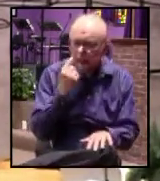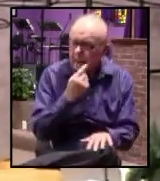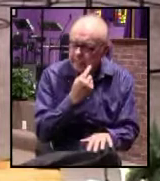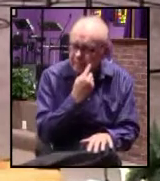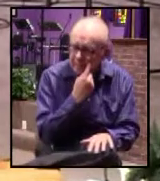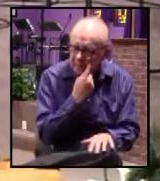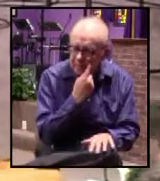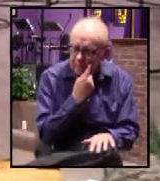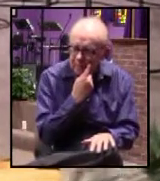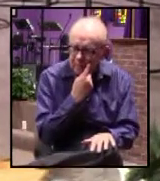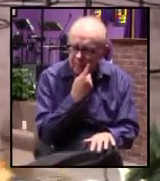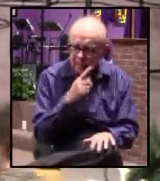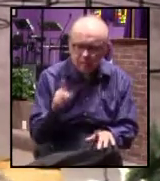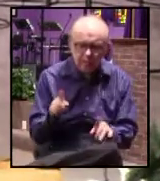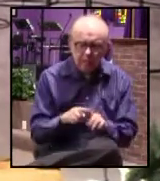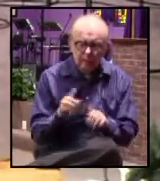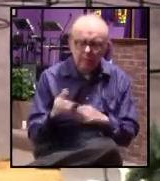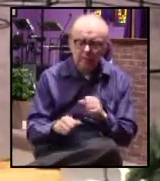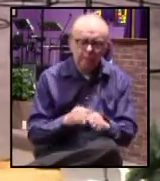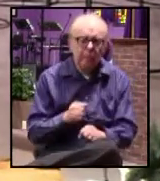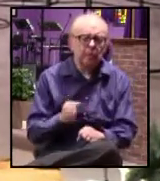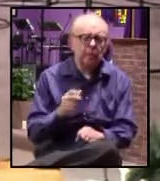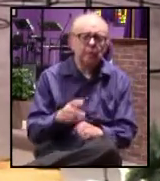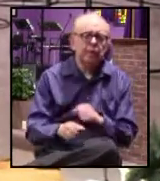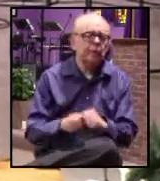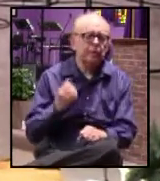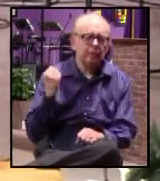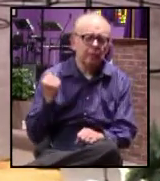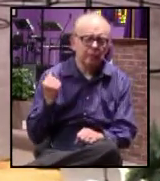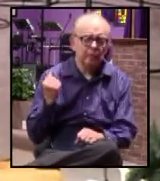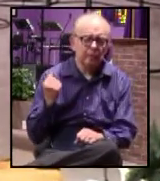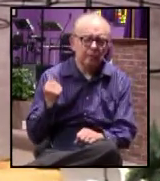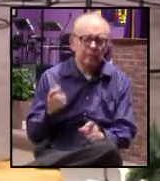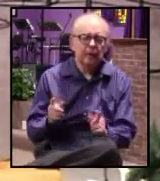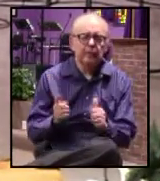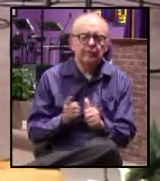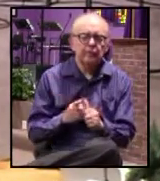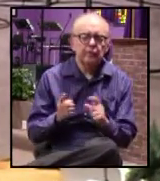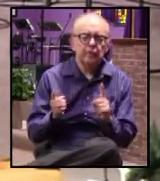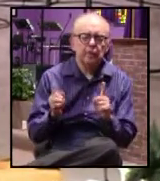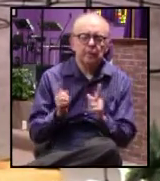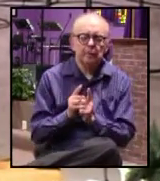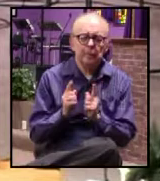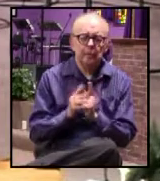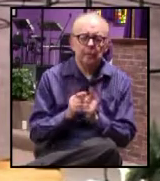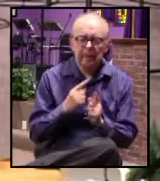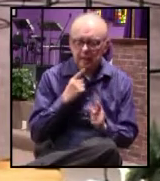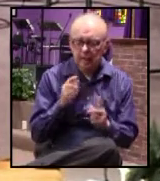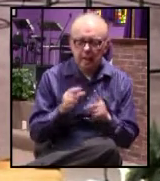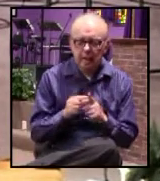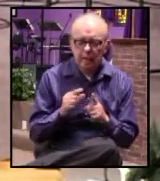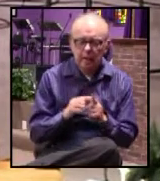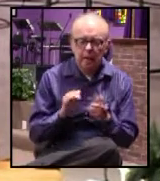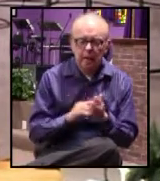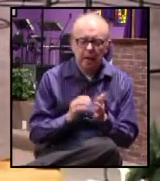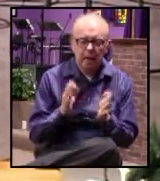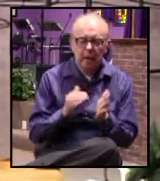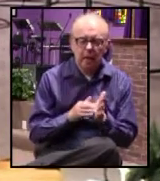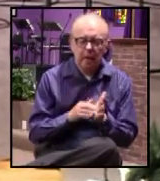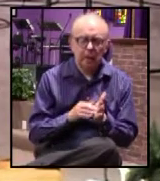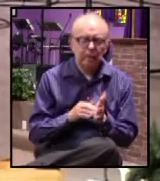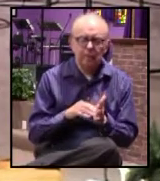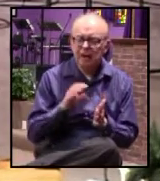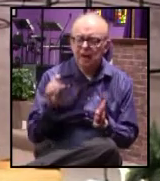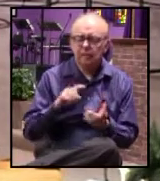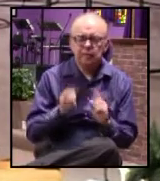eyes, much like he had done over 3 years ago when they first met, and said words that once again would forever change